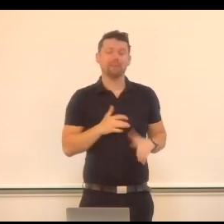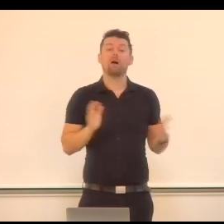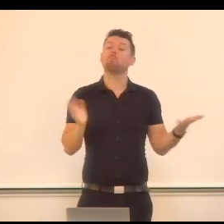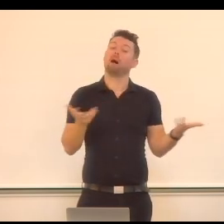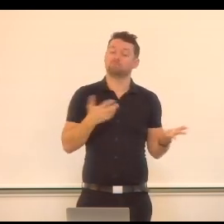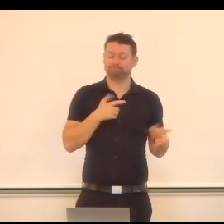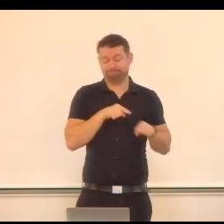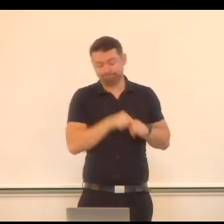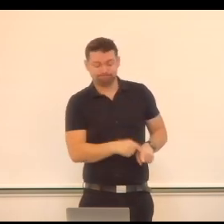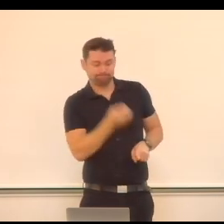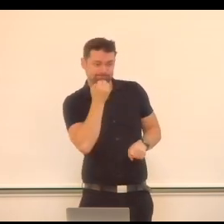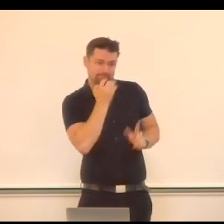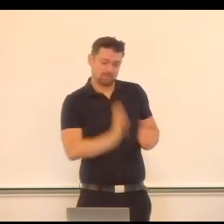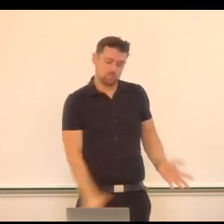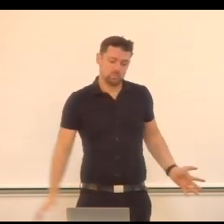we ate anyway.